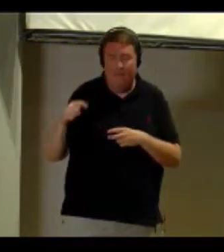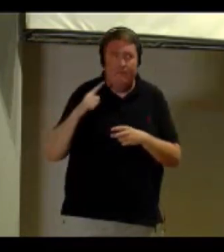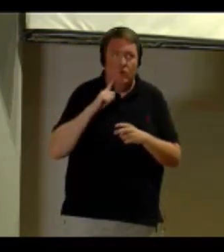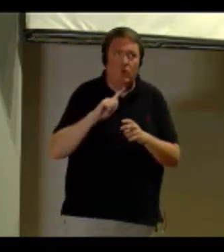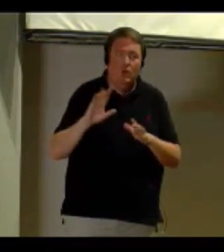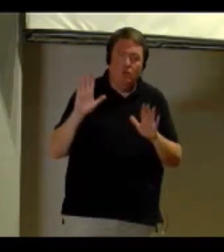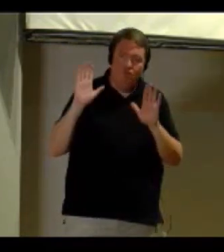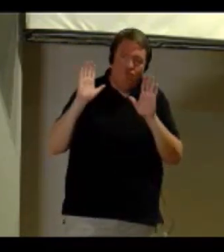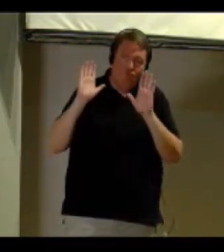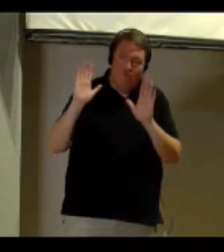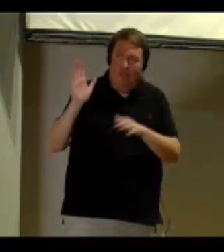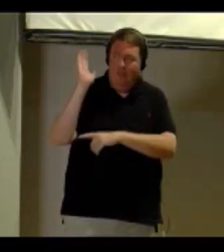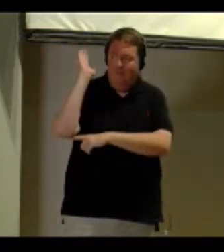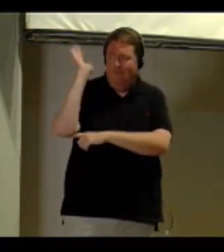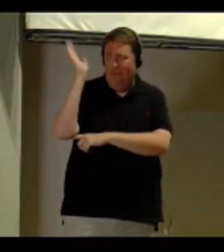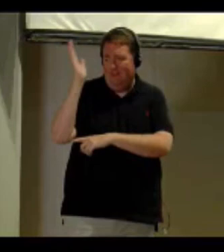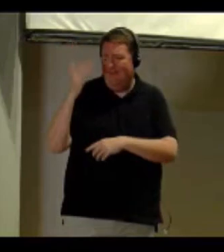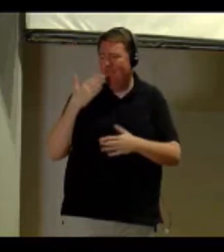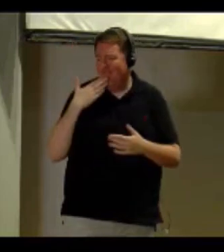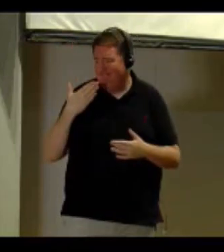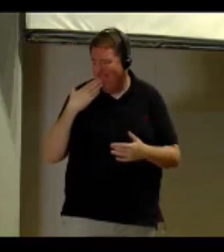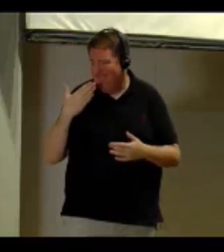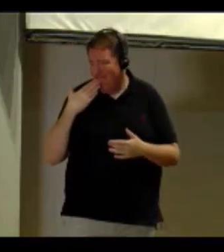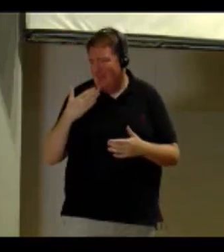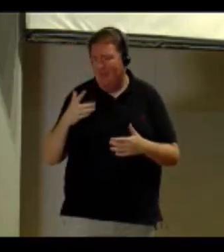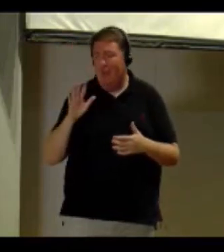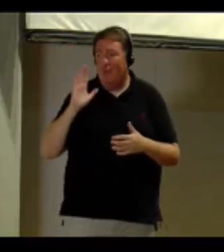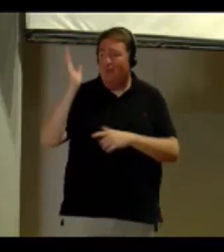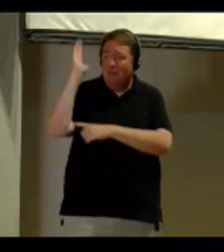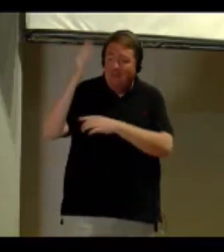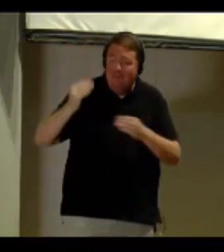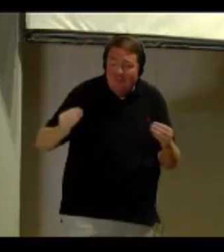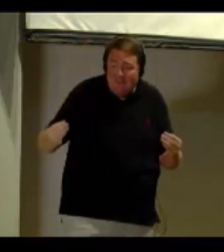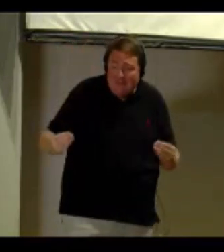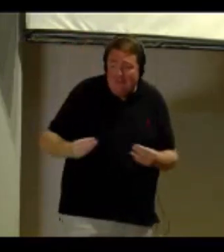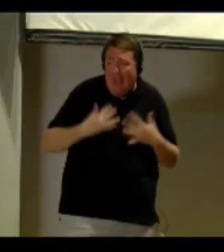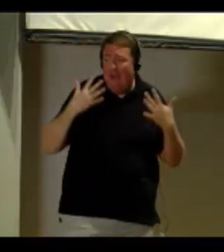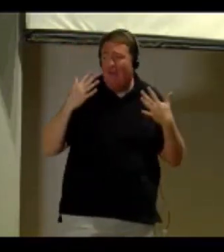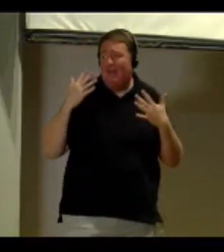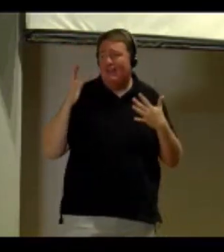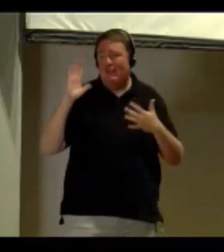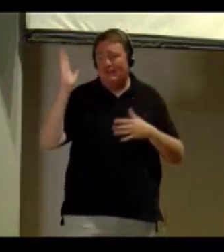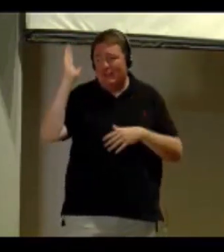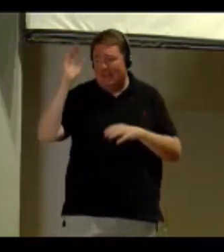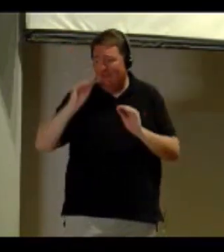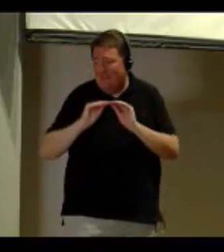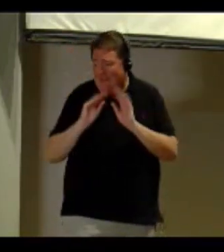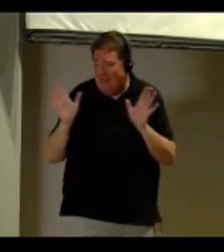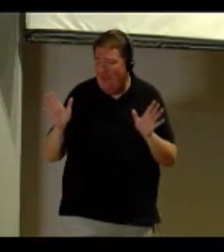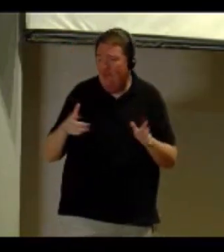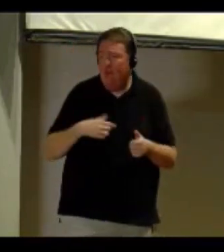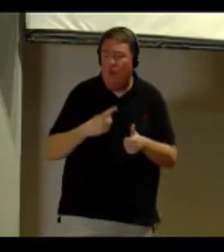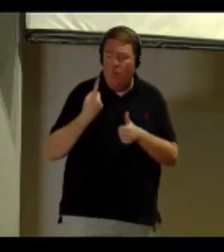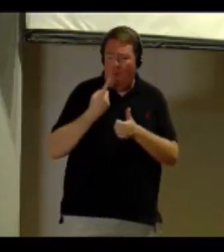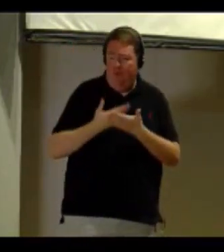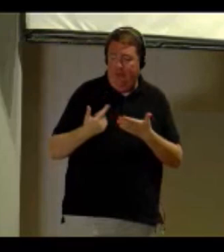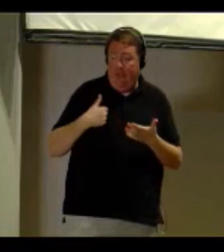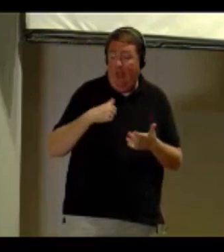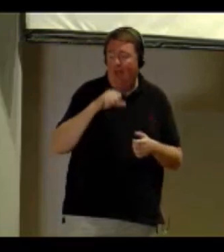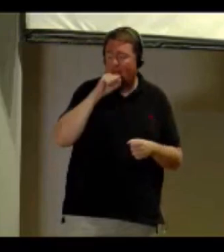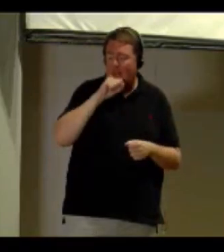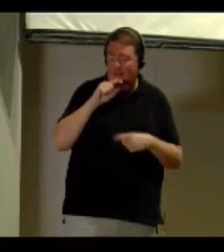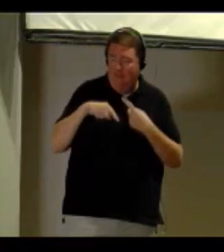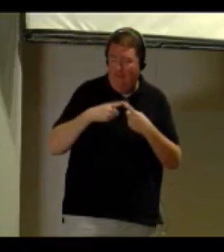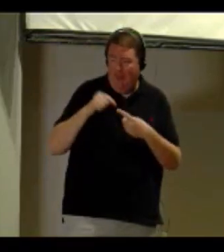extraordinary set of presentations, very inspiring, very clear. And one of the things that I love about